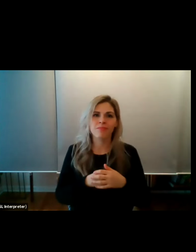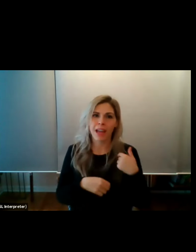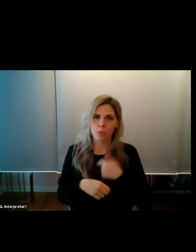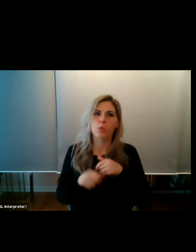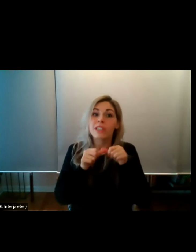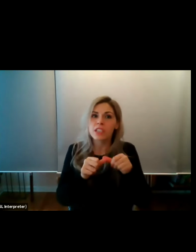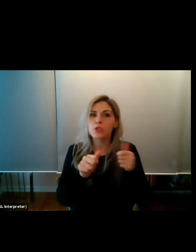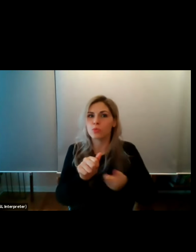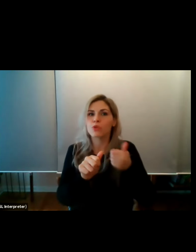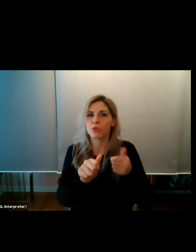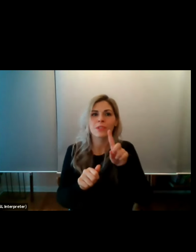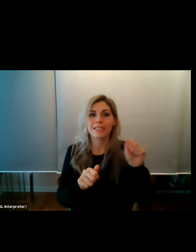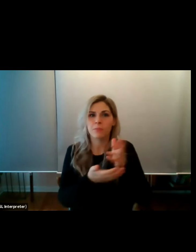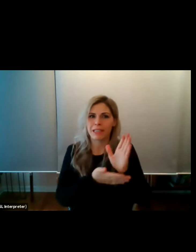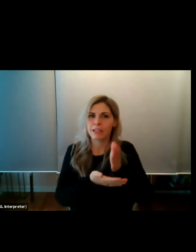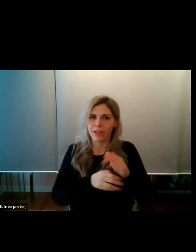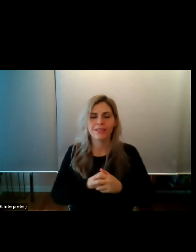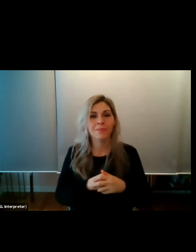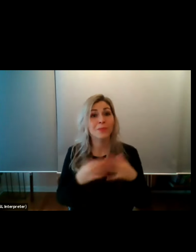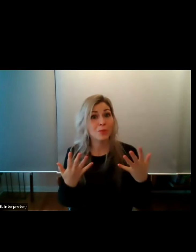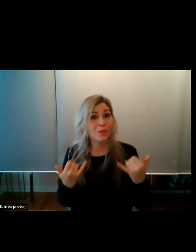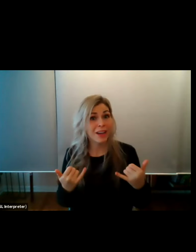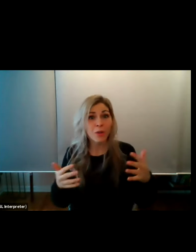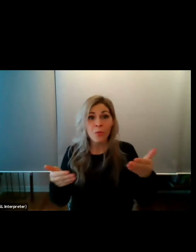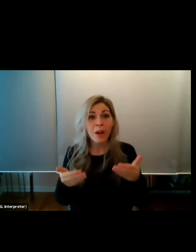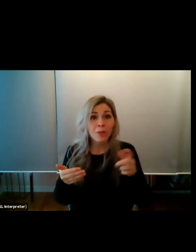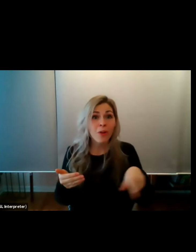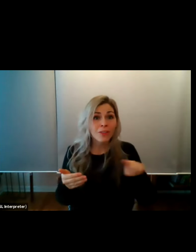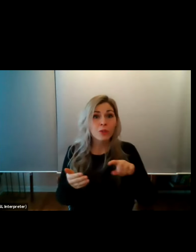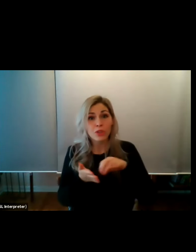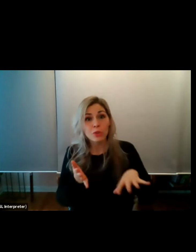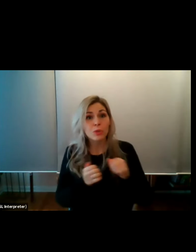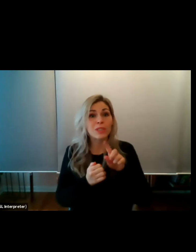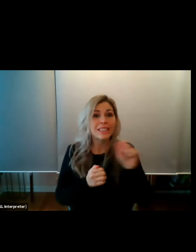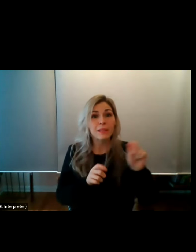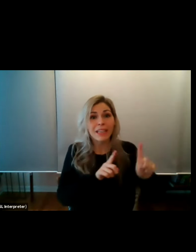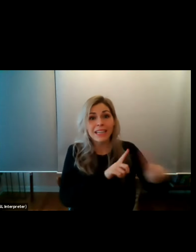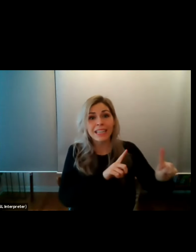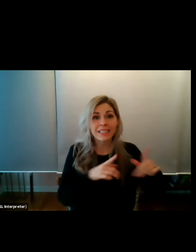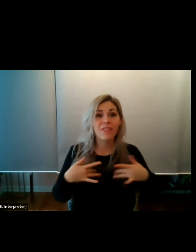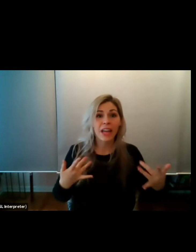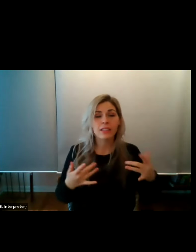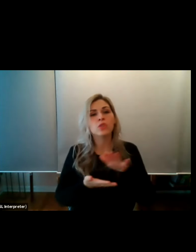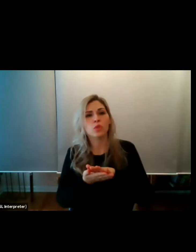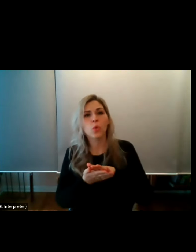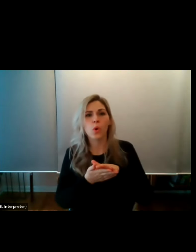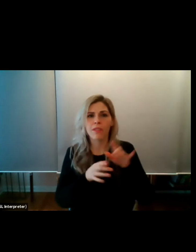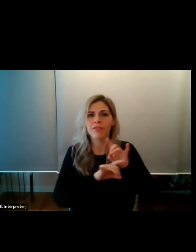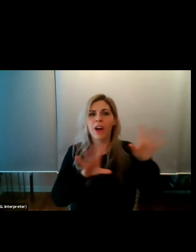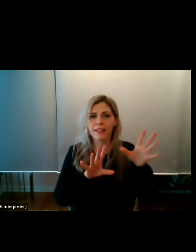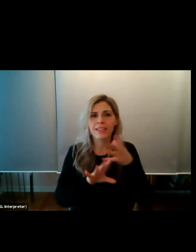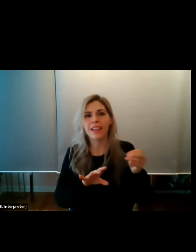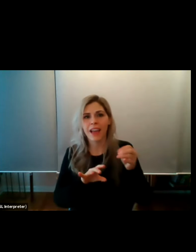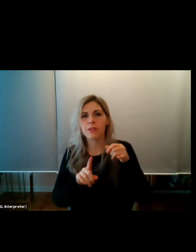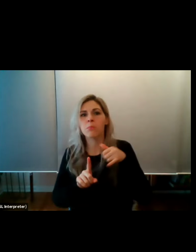rights. So having said that, I'd like to welcome you to the Students with Disabilities event, School Violence and Bullying as Barriers to Education for